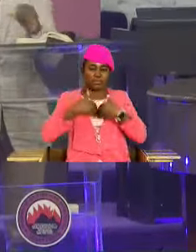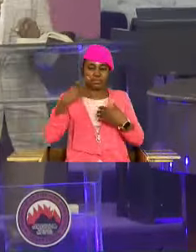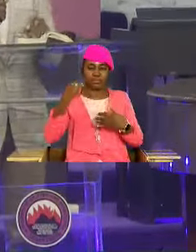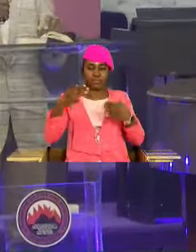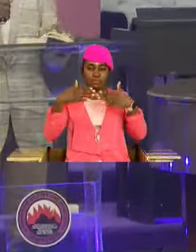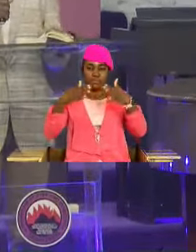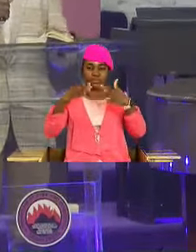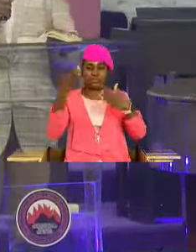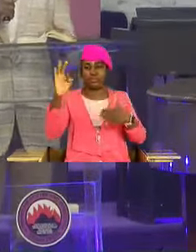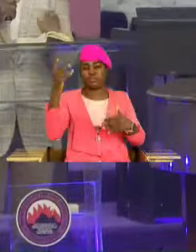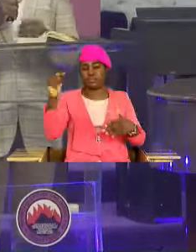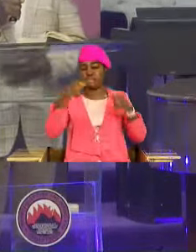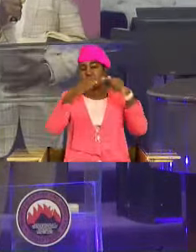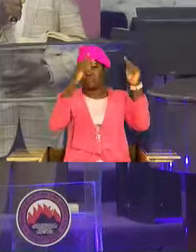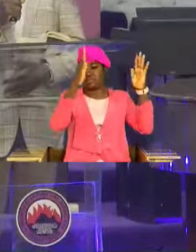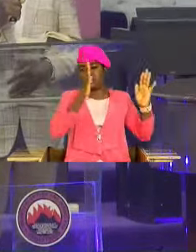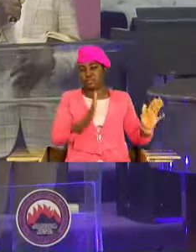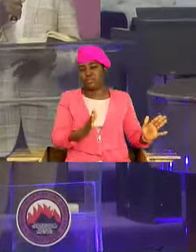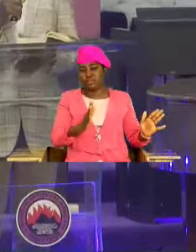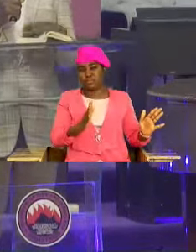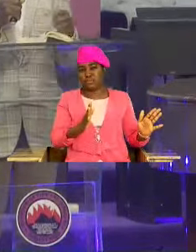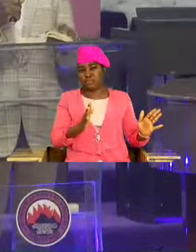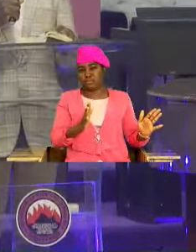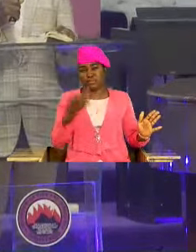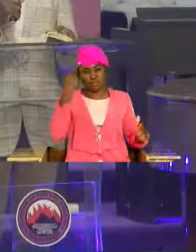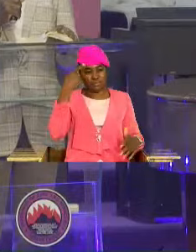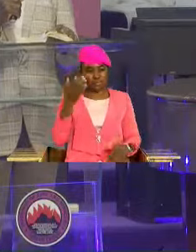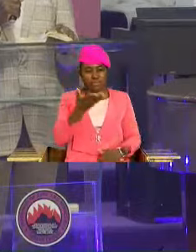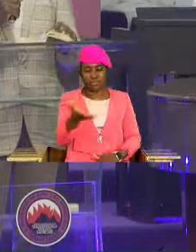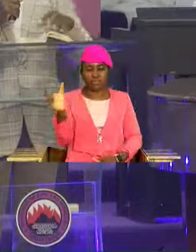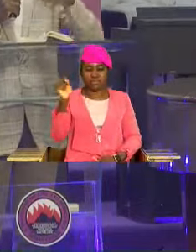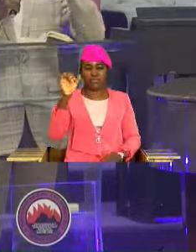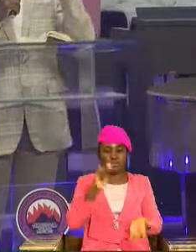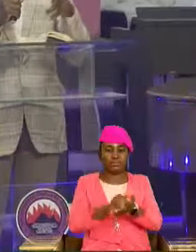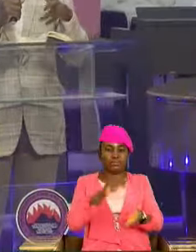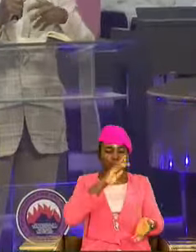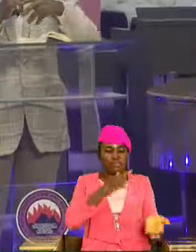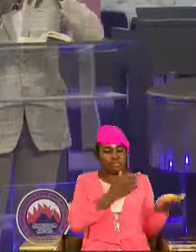enemies for those who are expecting Mega